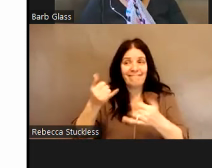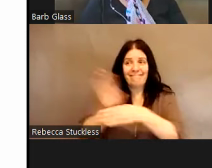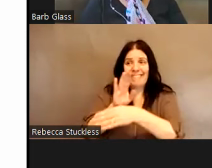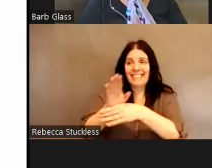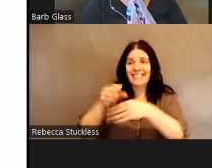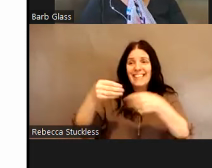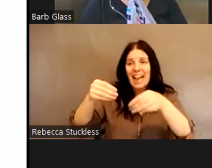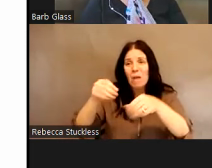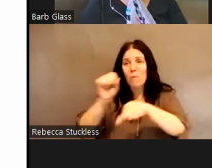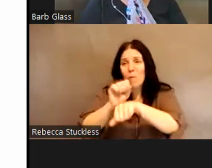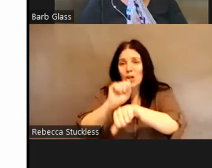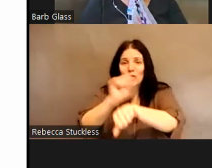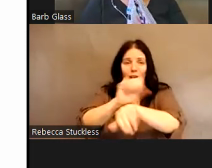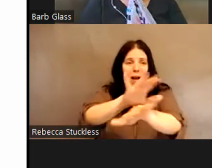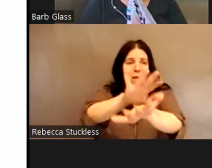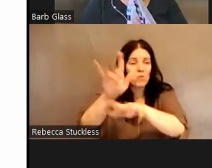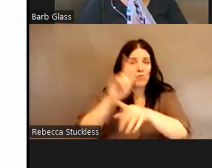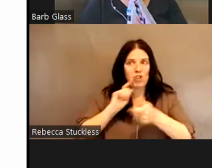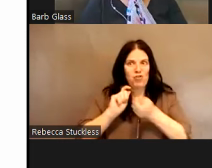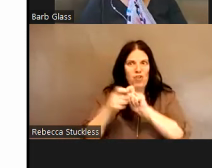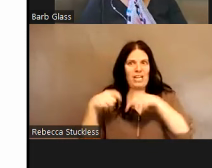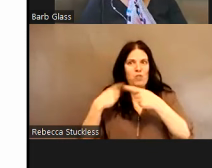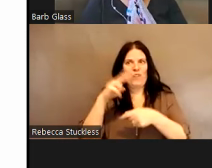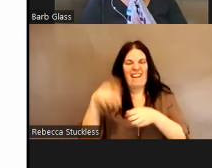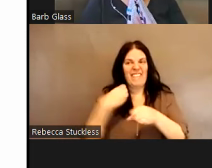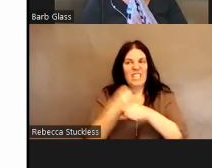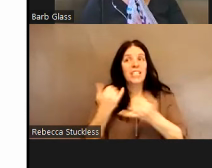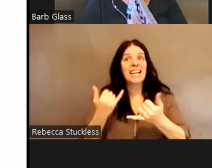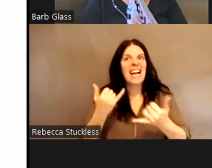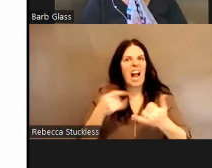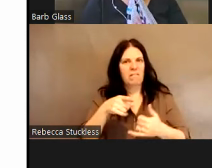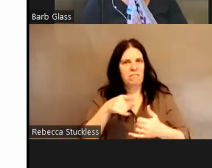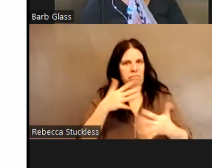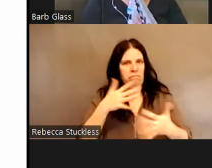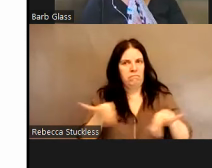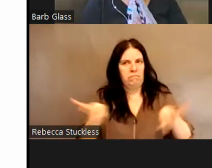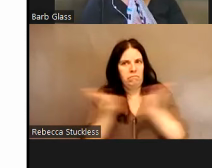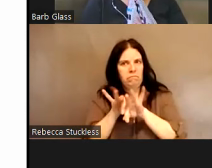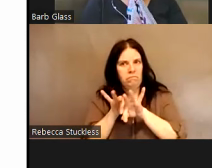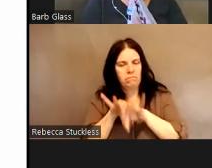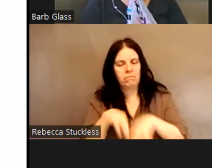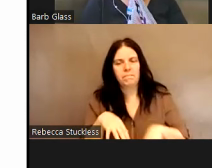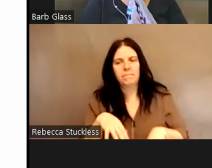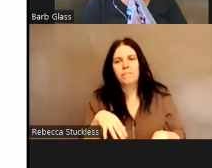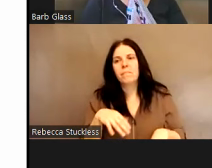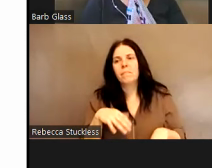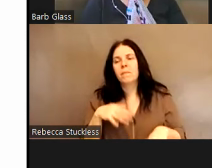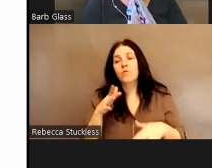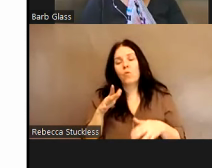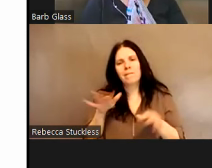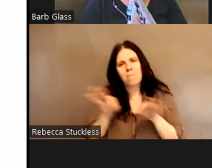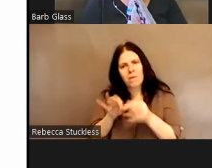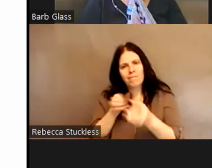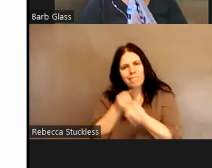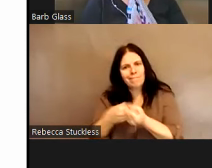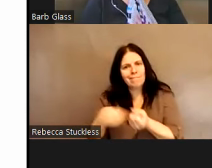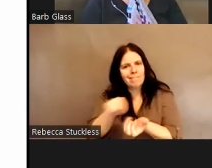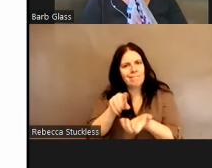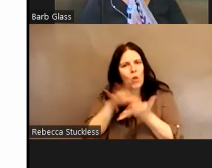last 2.5 years. So helping workers target the right skills,